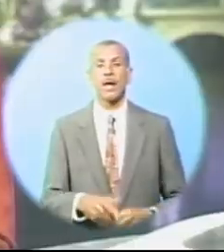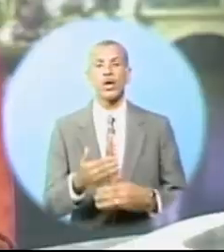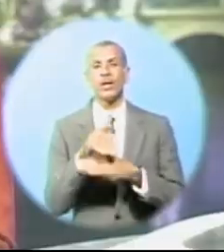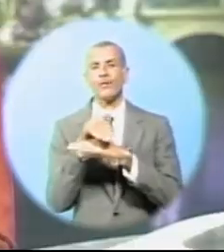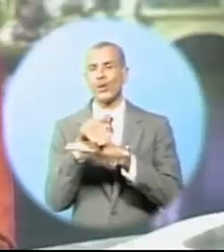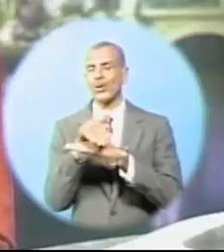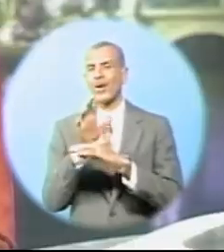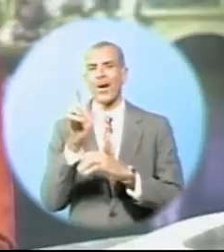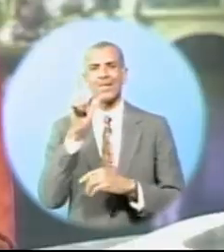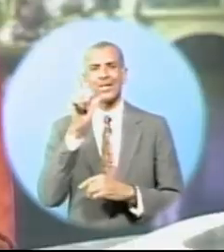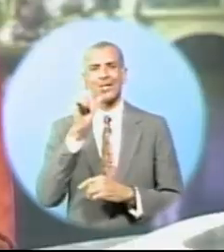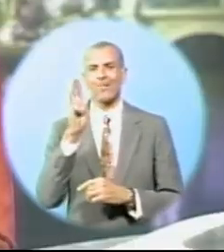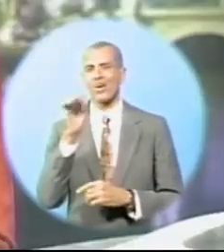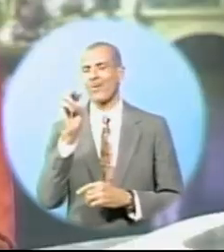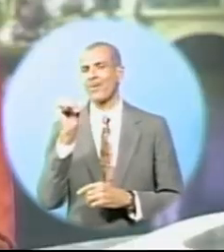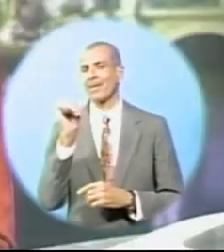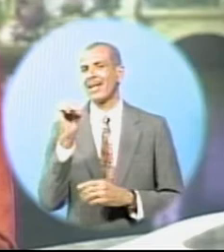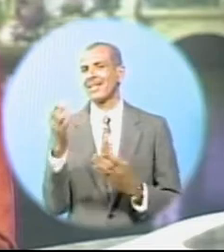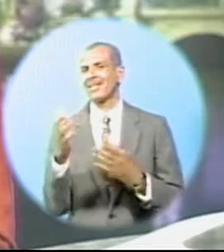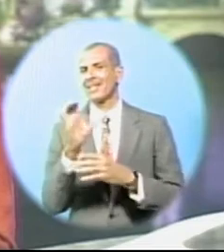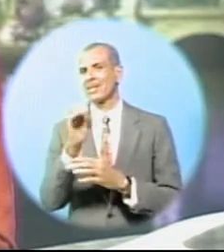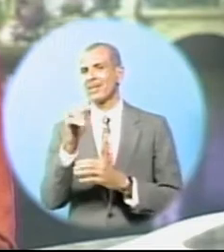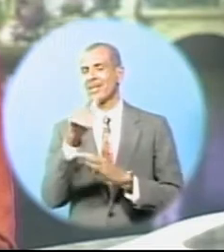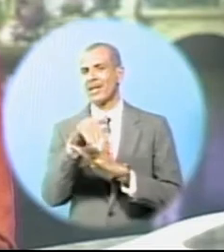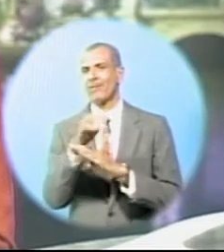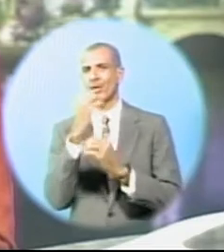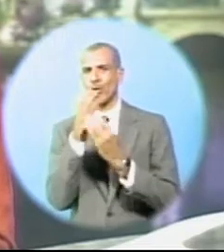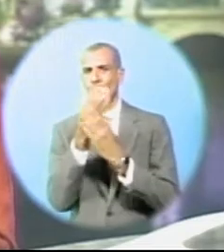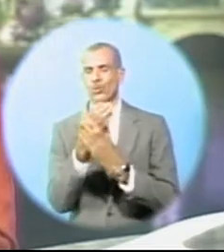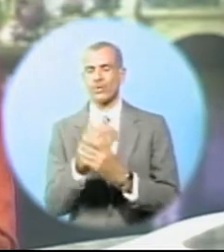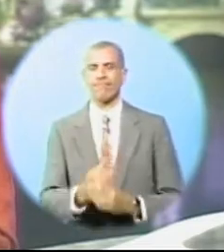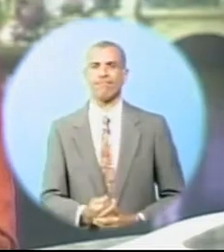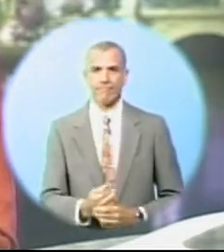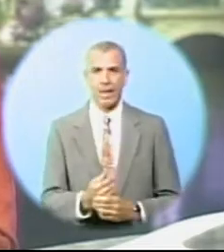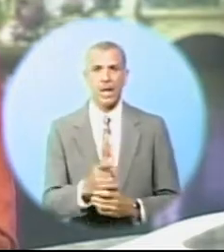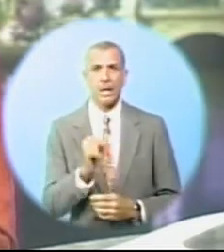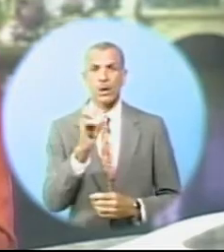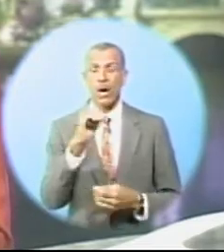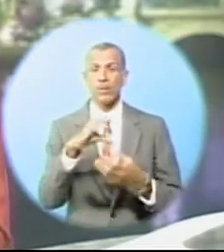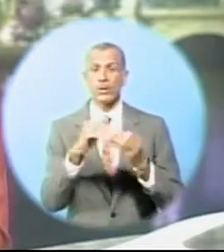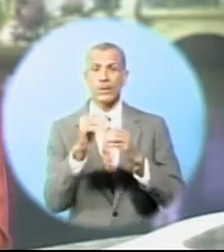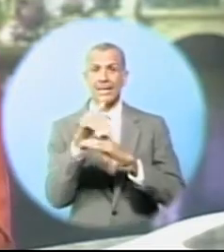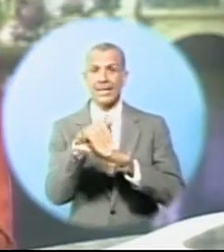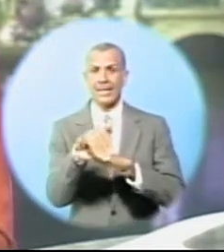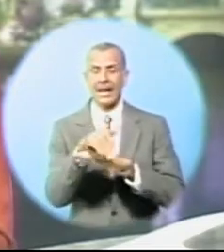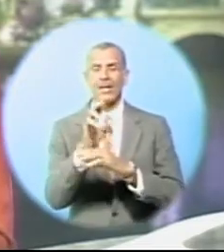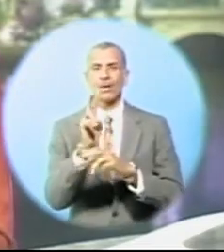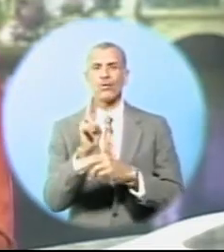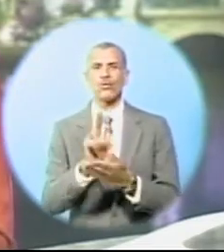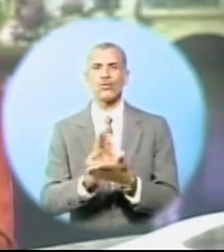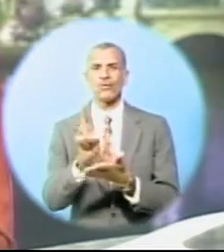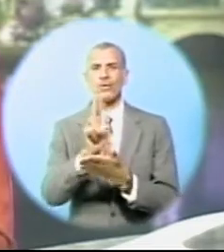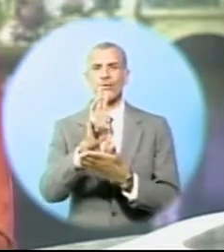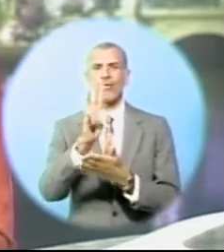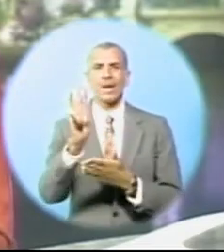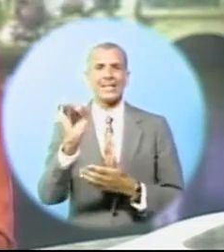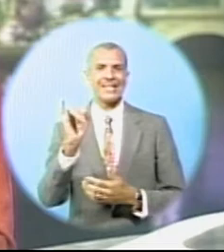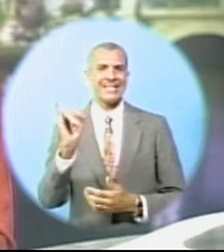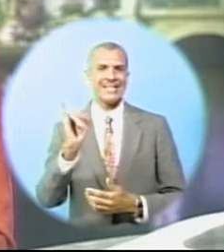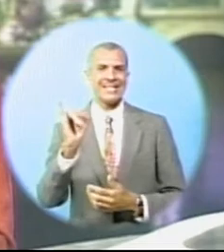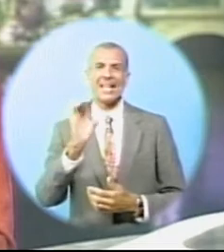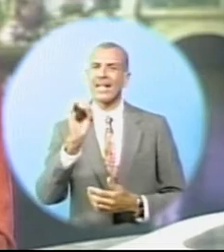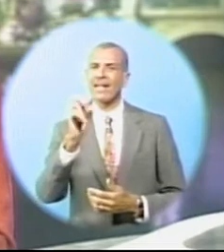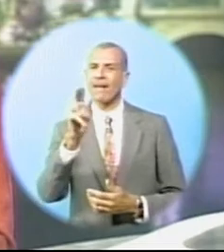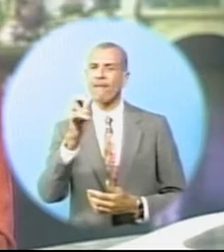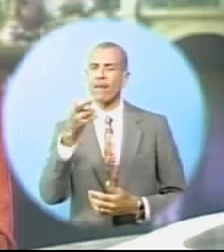Very good evening. I'm Lisa Broom. This is the CBC Evening News. In our top story tonight, the University of the West Indies at Cave